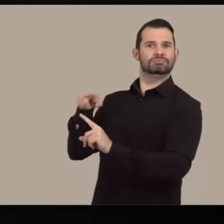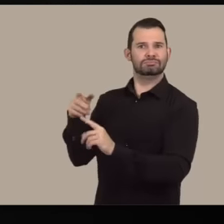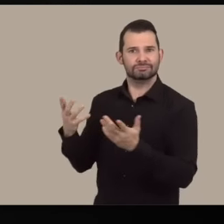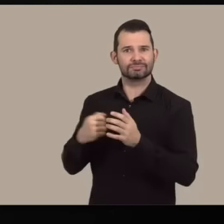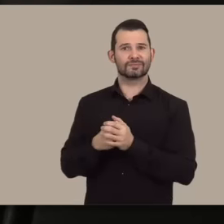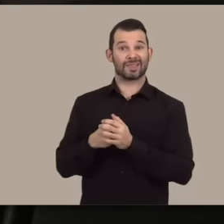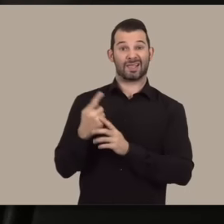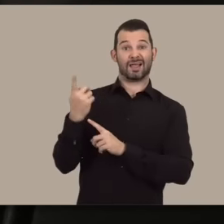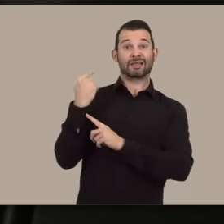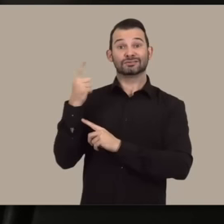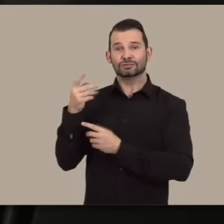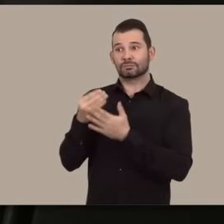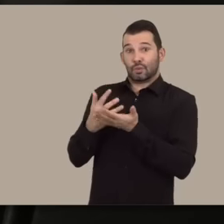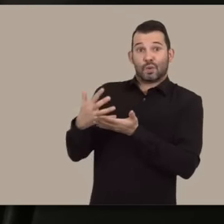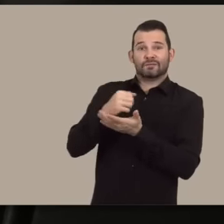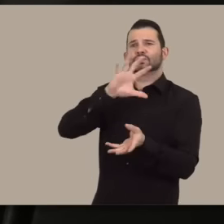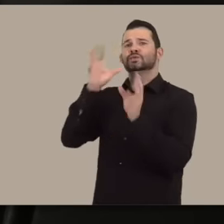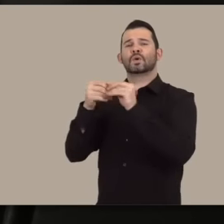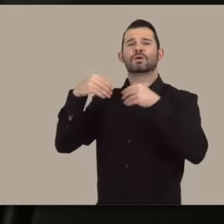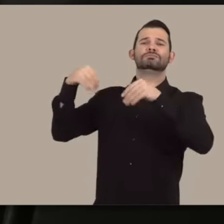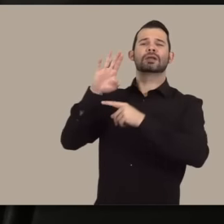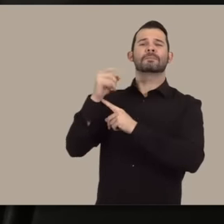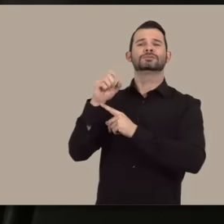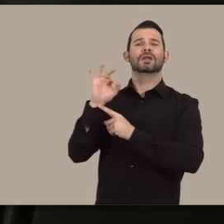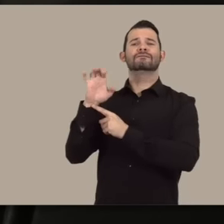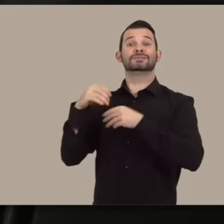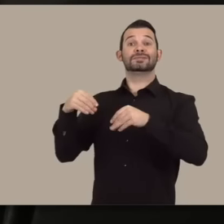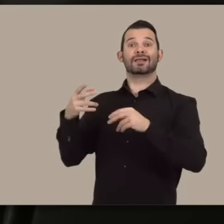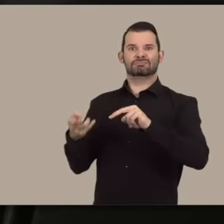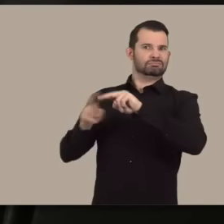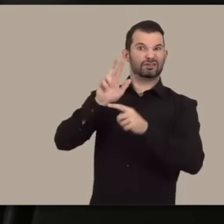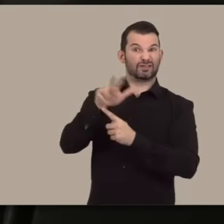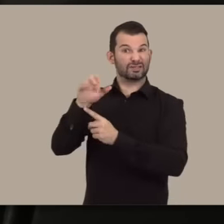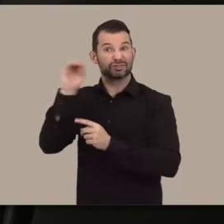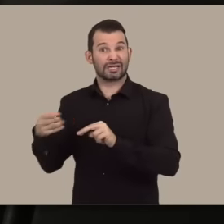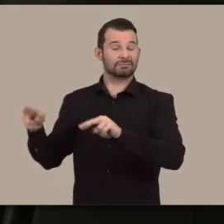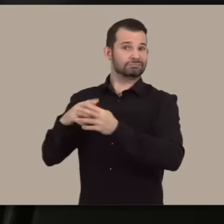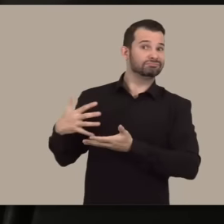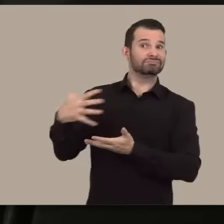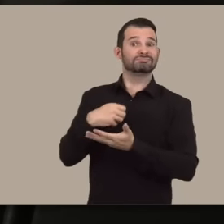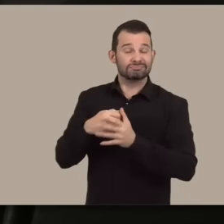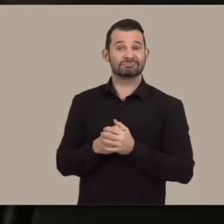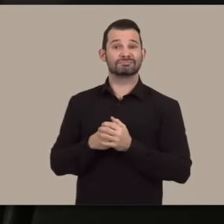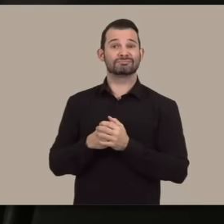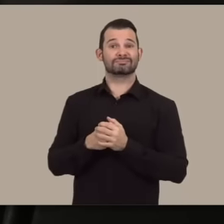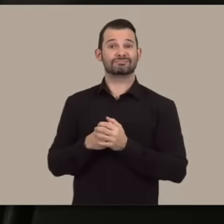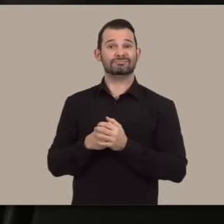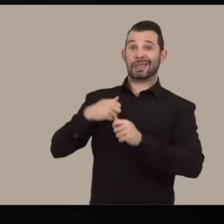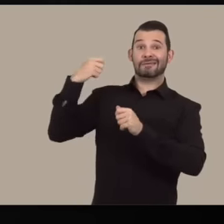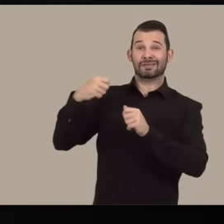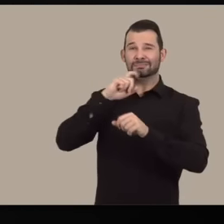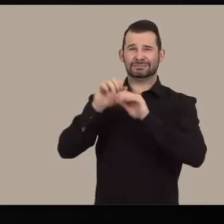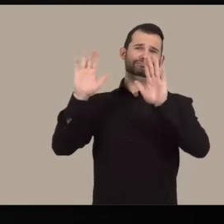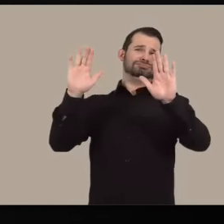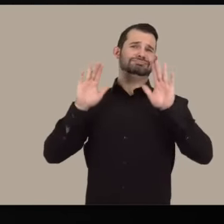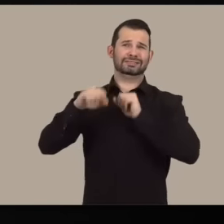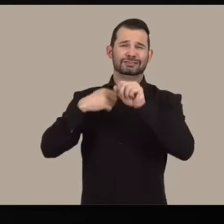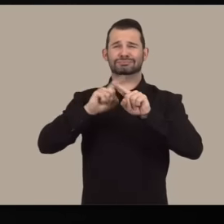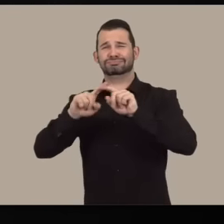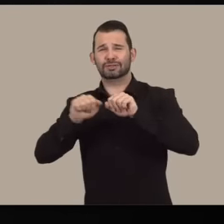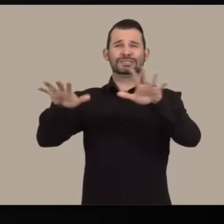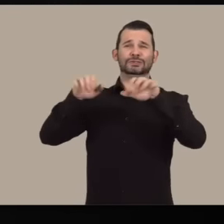numbers. Last year, revenue from total box office sales was up 33%, and Canadian